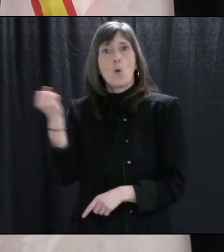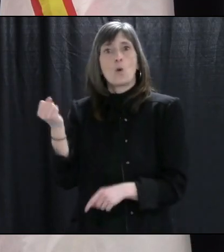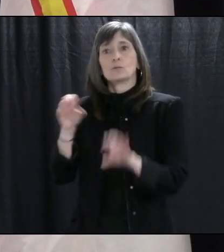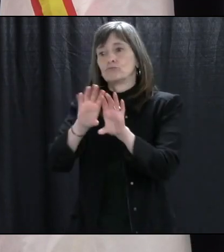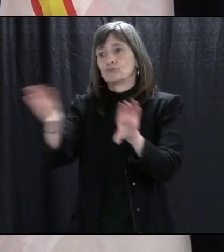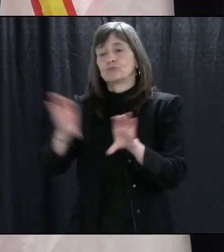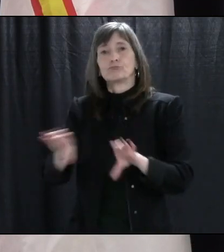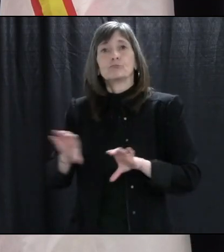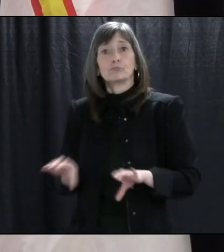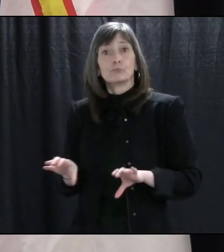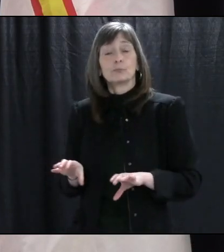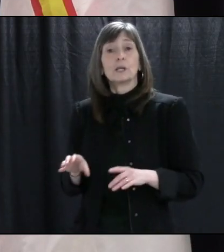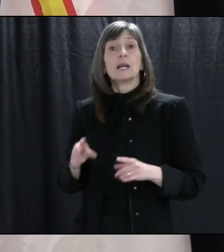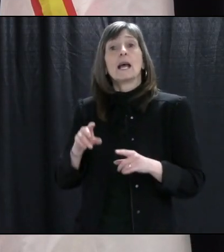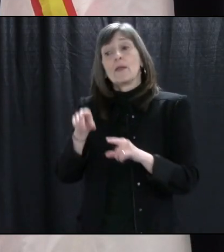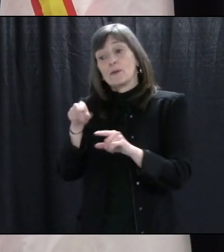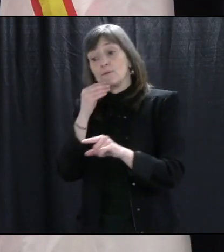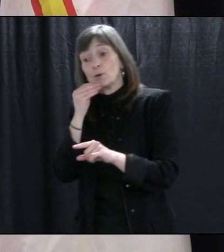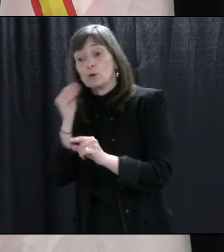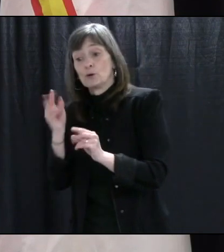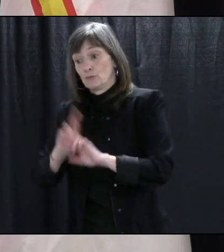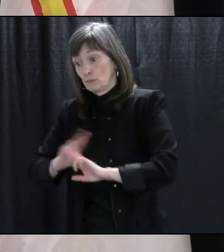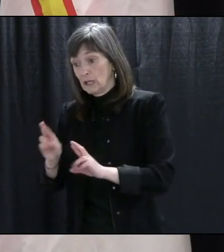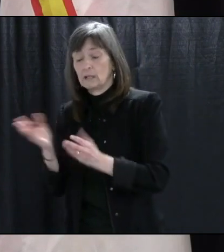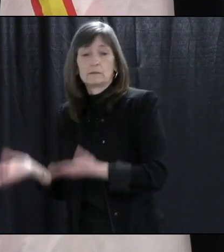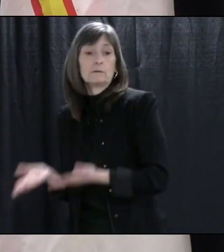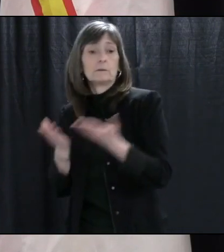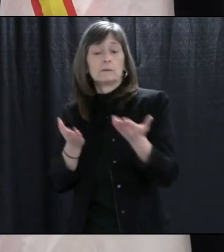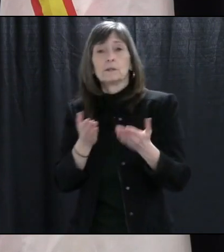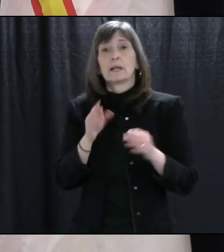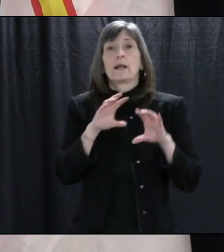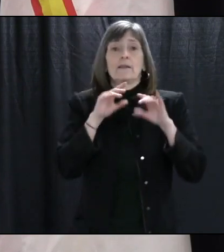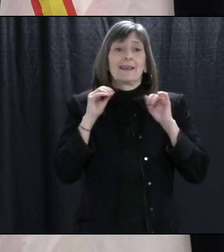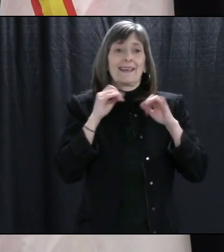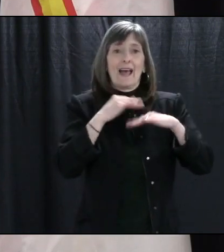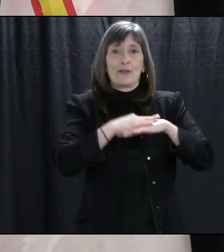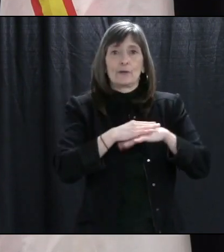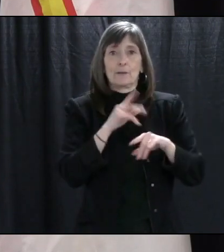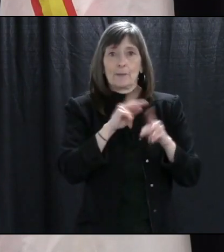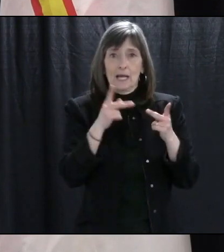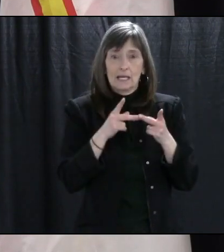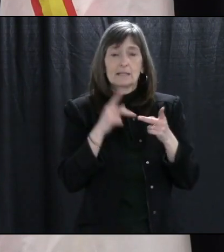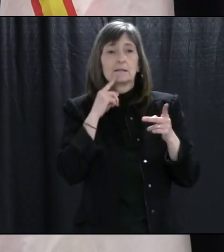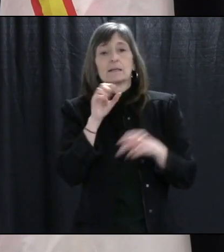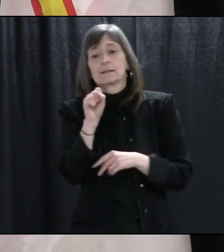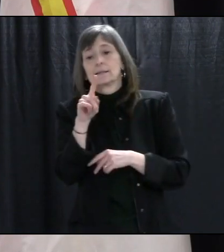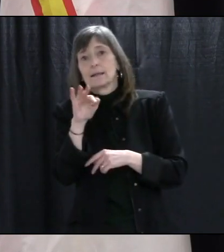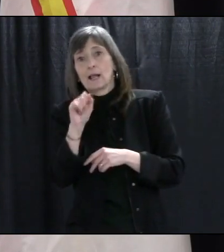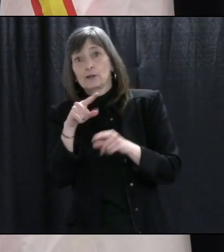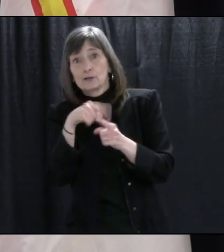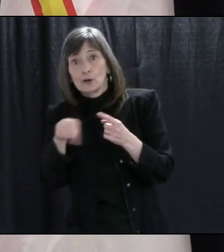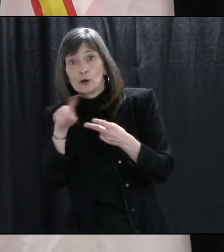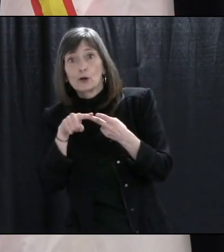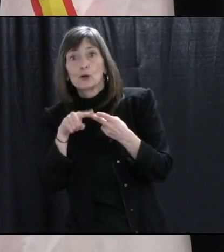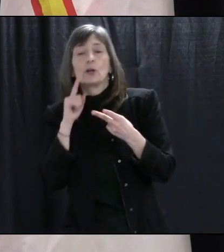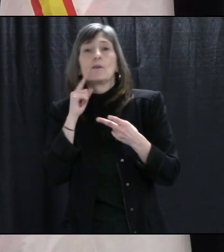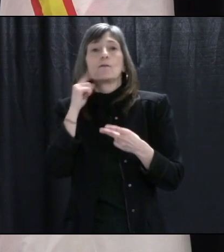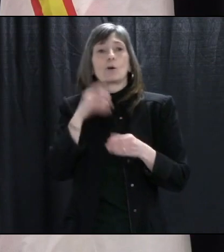food will go to the gathering place, Stella Circle, and Choices for Youth to provide meals to their